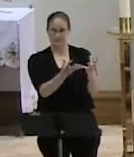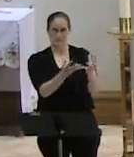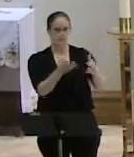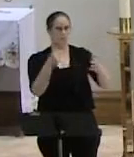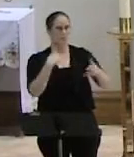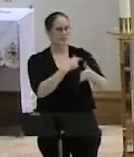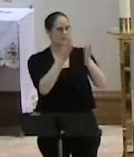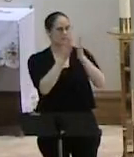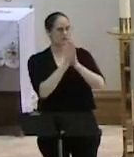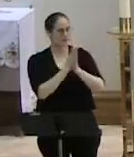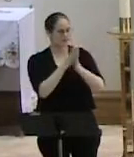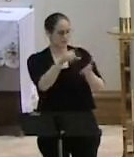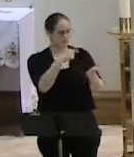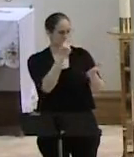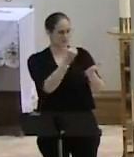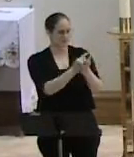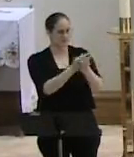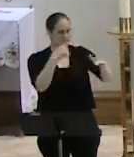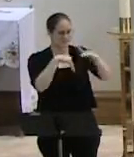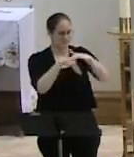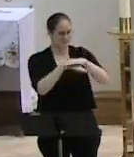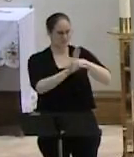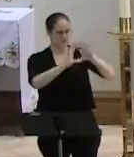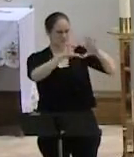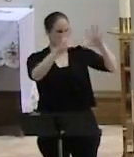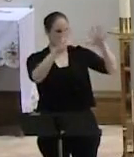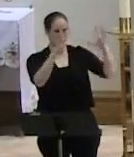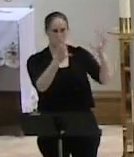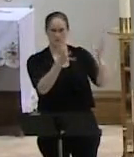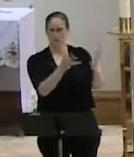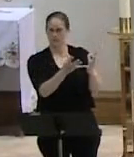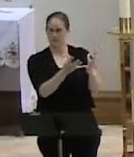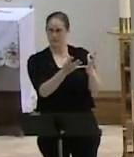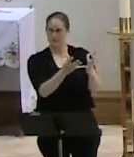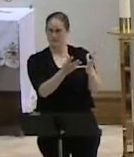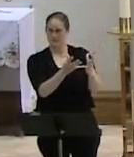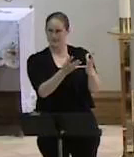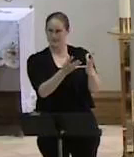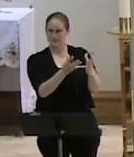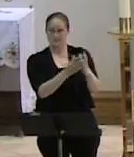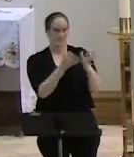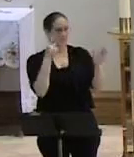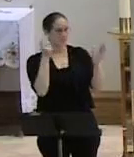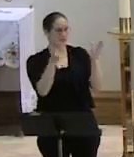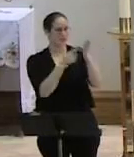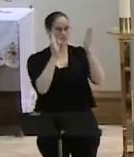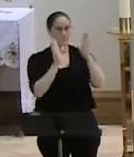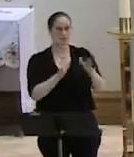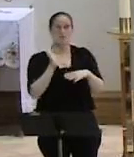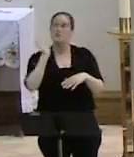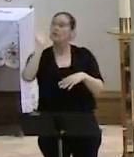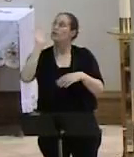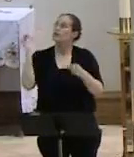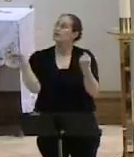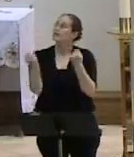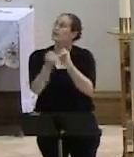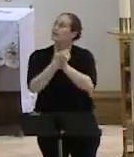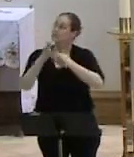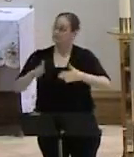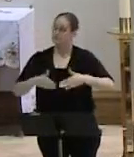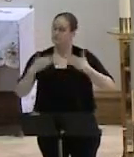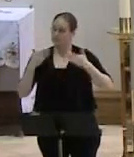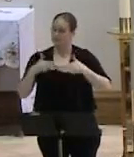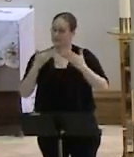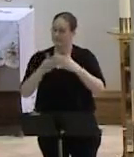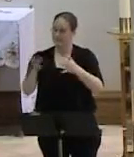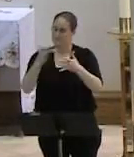these graduates as they go into the world. May they witness to your love, your joy,